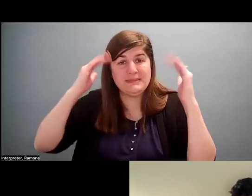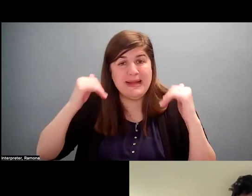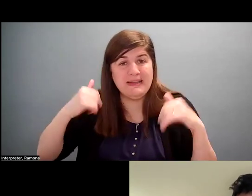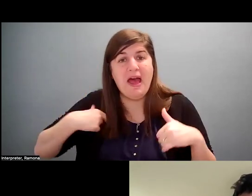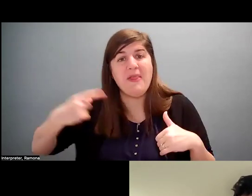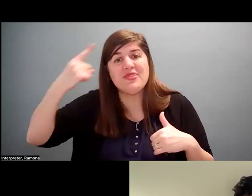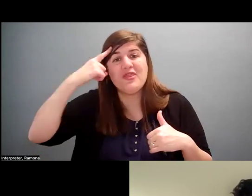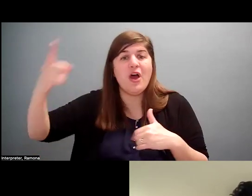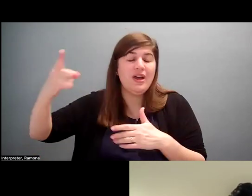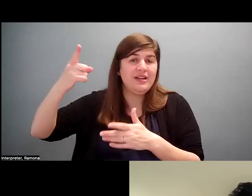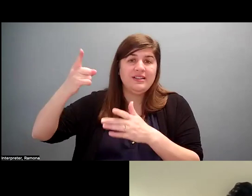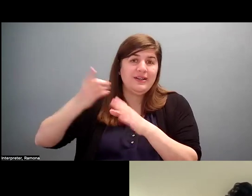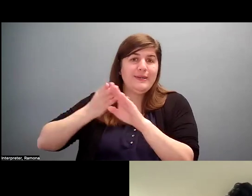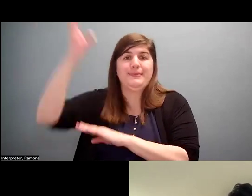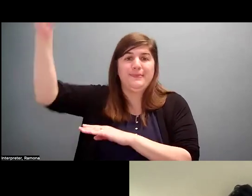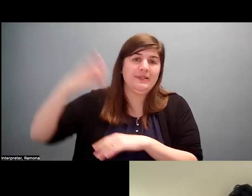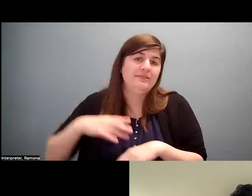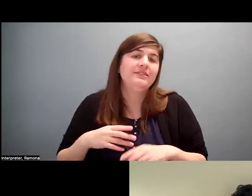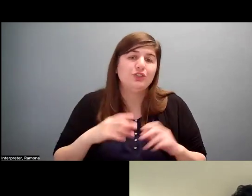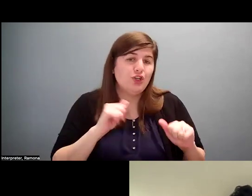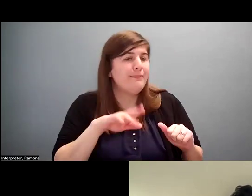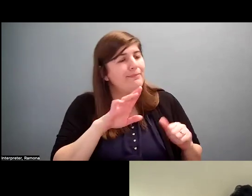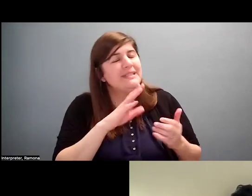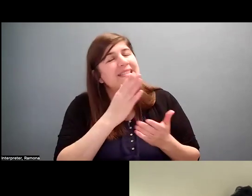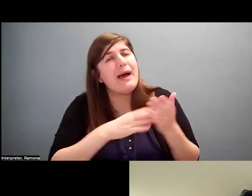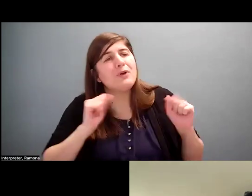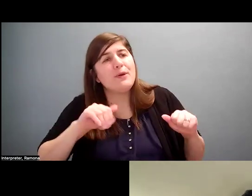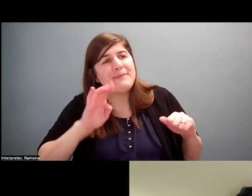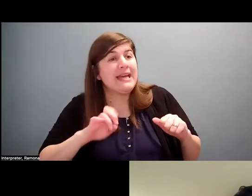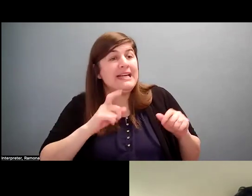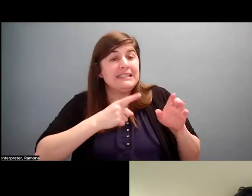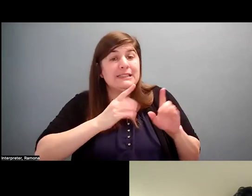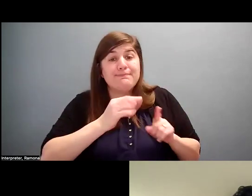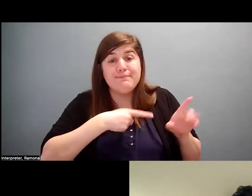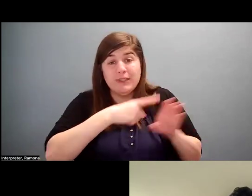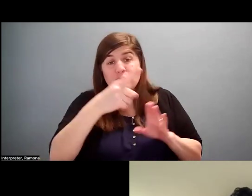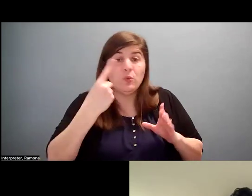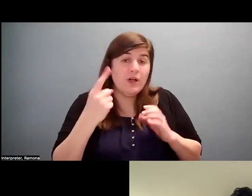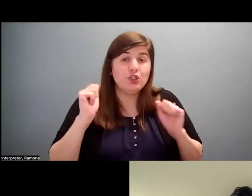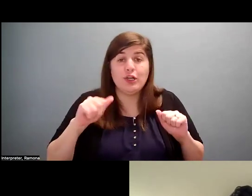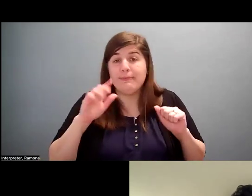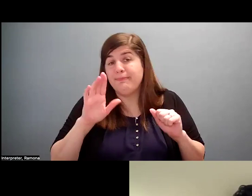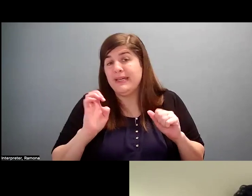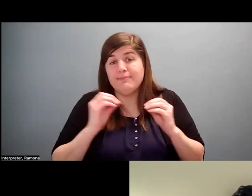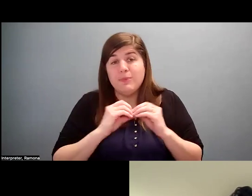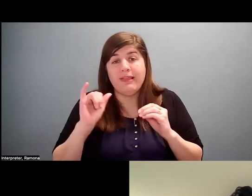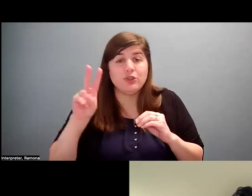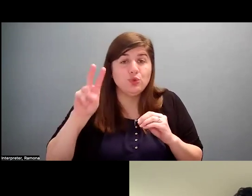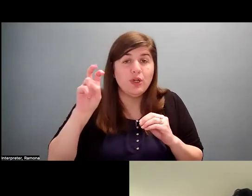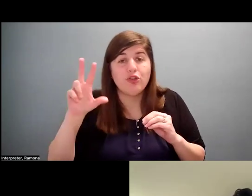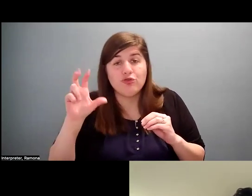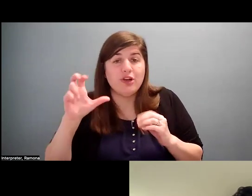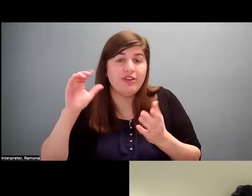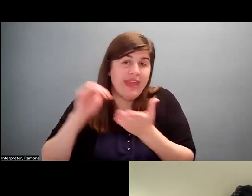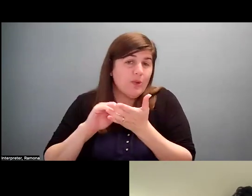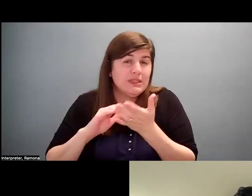like like I'm some of sure. the cameras can be like 200,000. Like the special instruments that we use to analyze, Yeah. like be like 2 or 300,000. So like